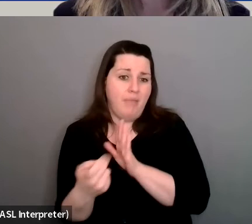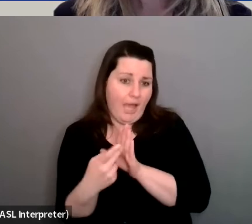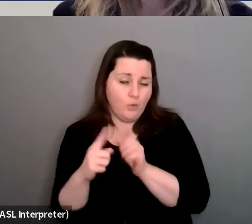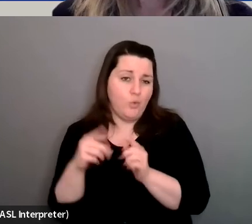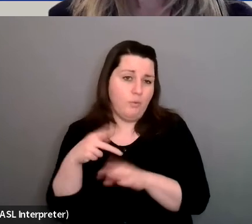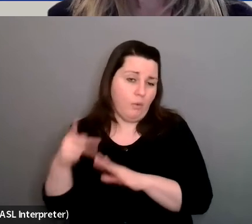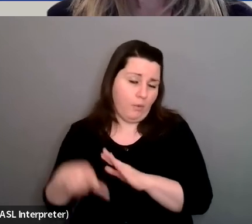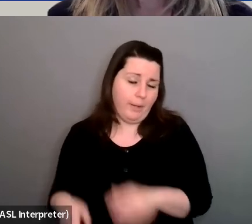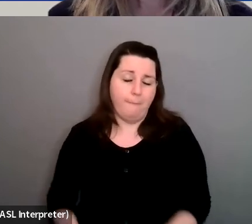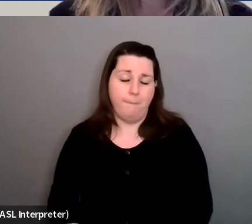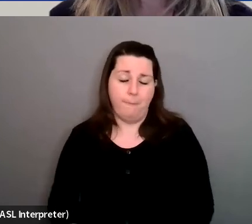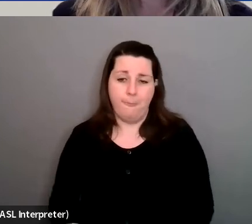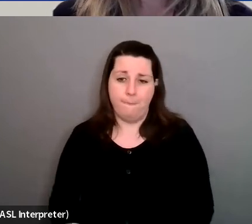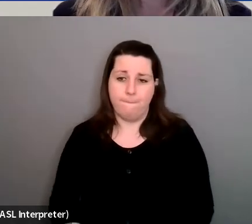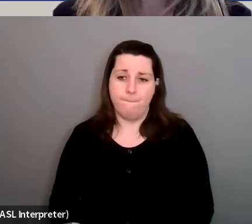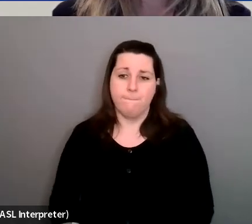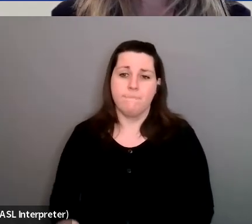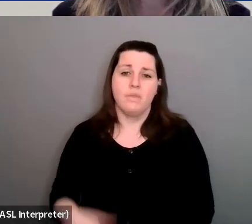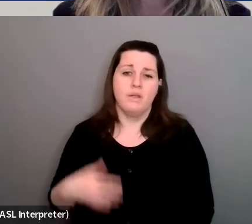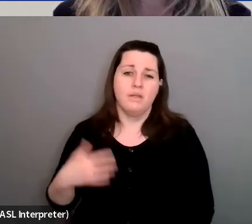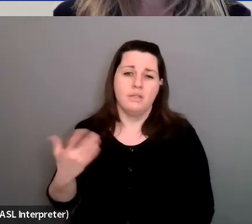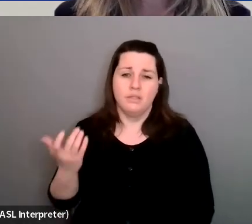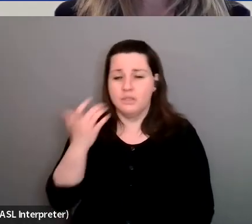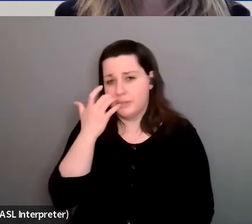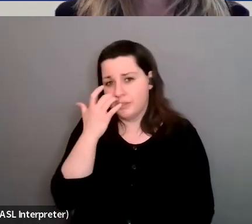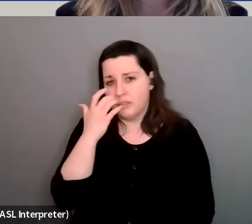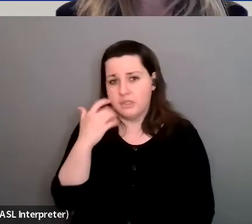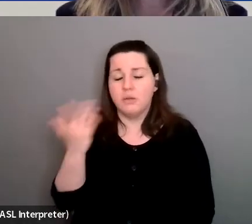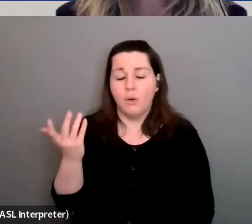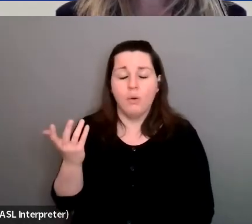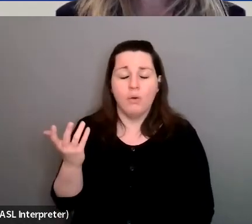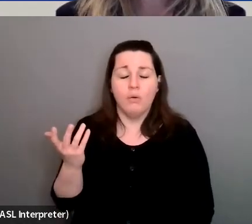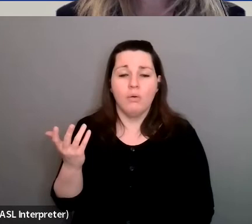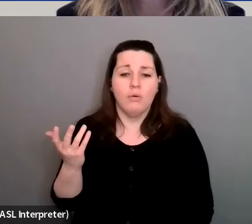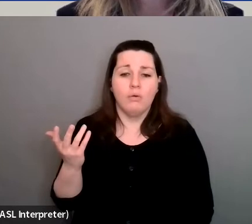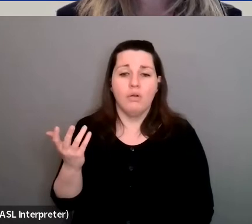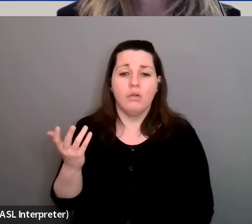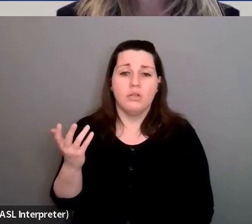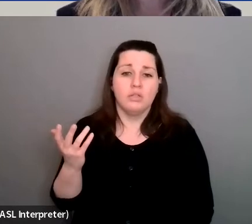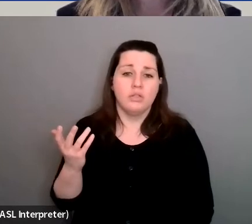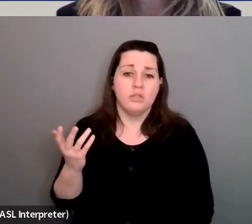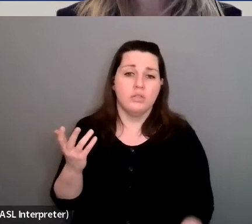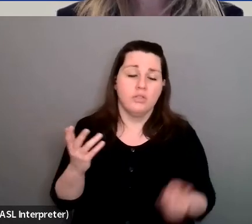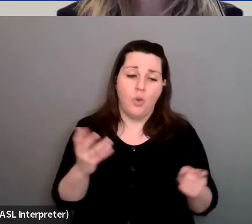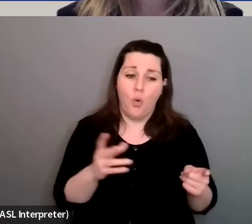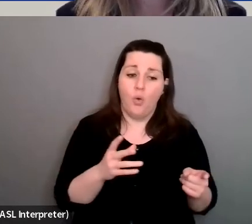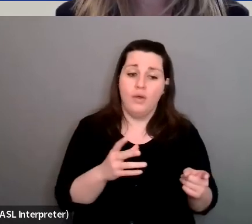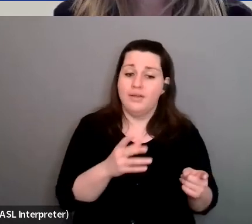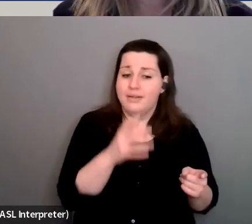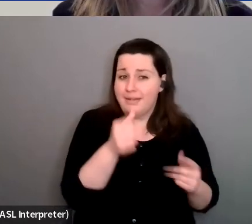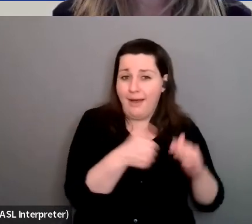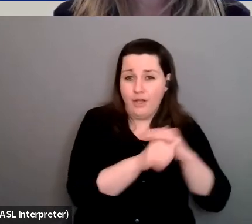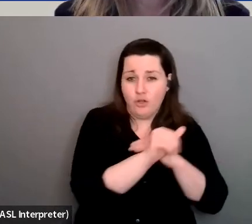program. So in things outside of ABLE, those are handled differently versus